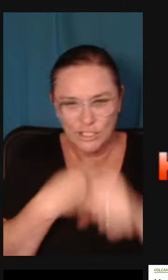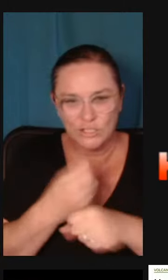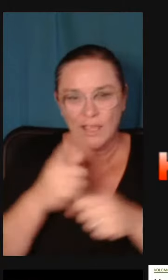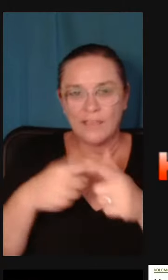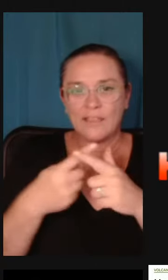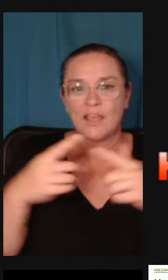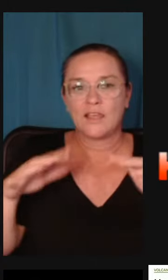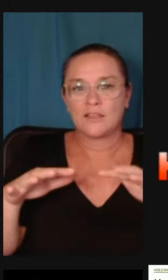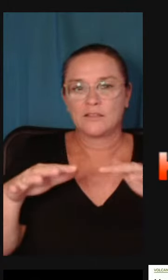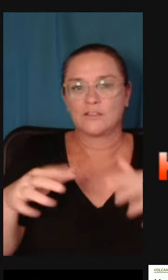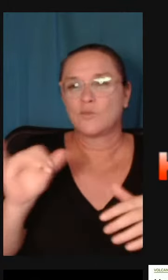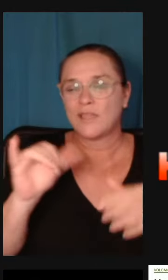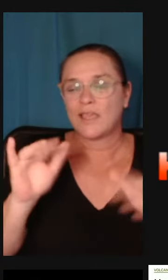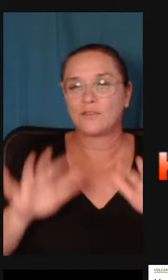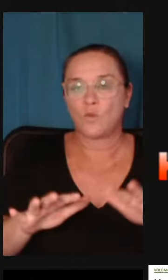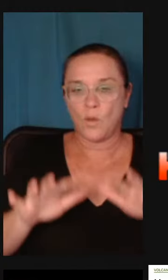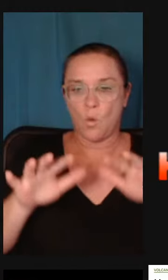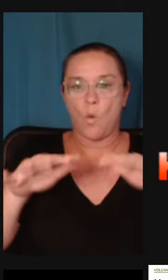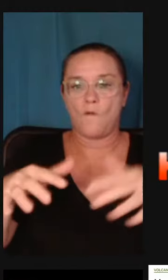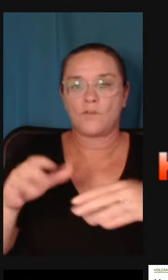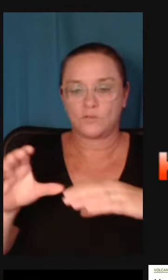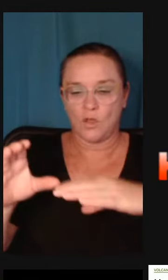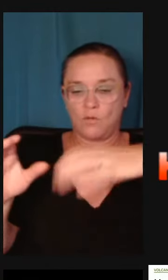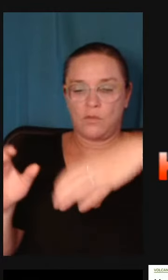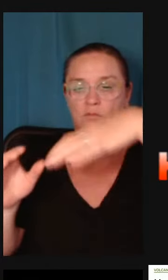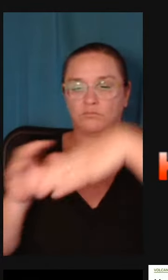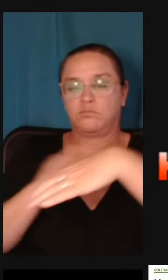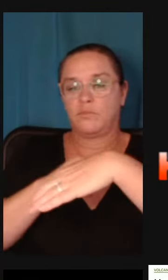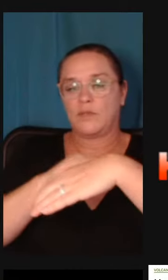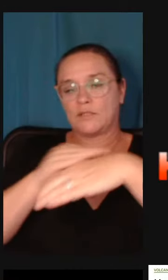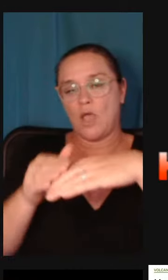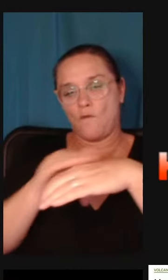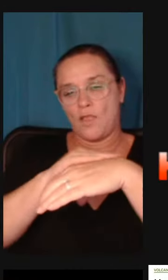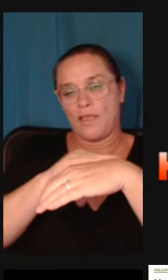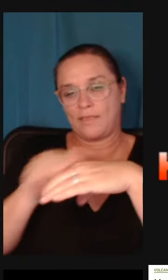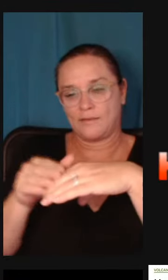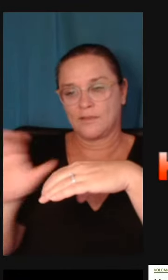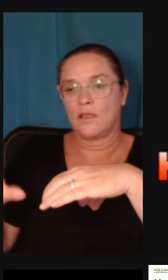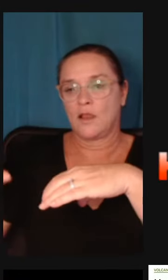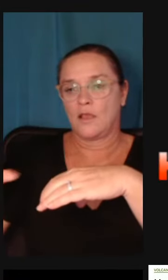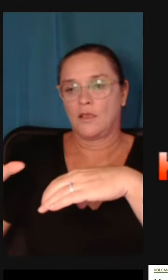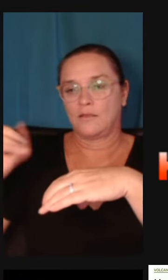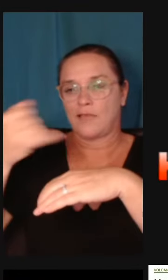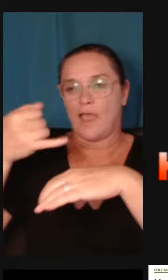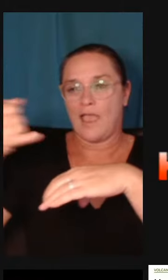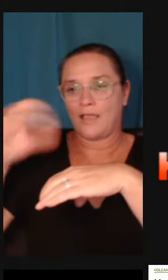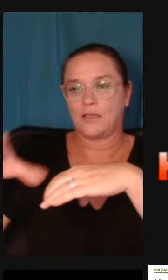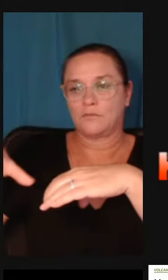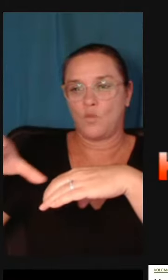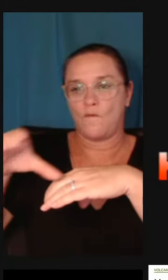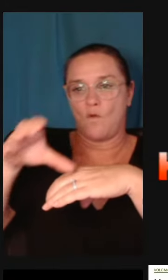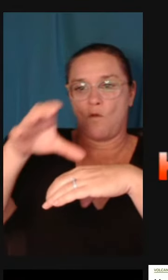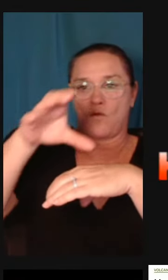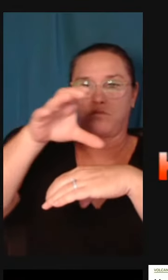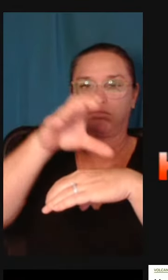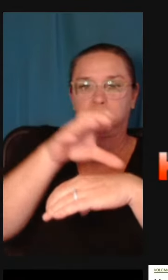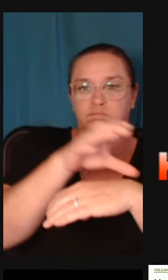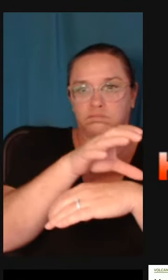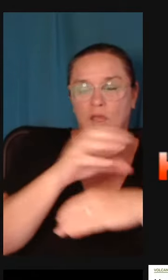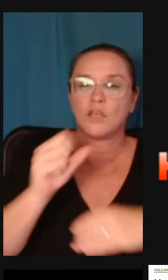over a bulge, right? So as it happens, the whole crust under the island settles and adjusts. And so you have all